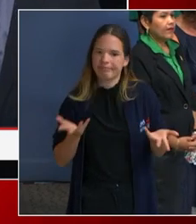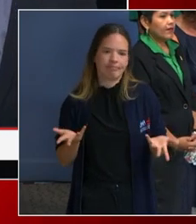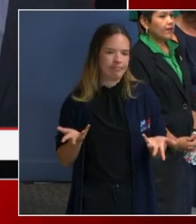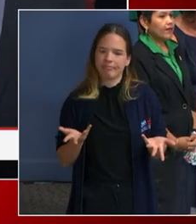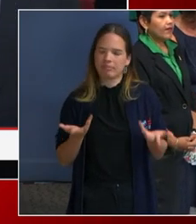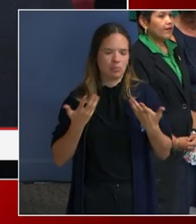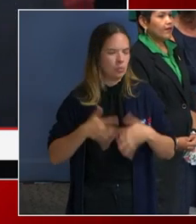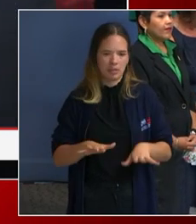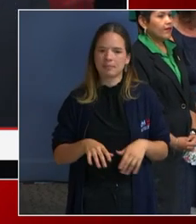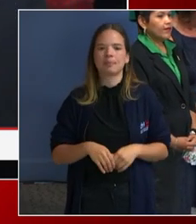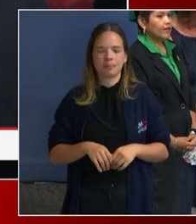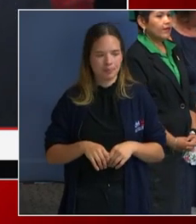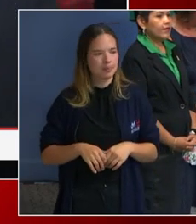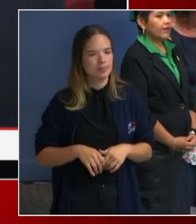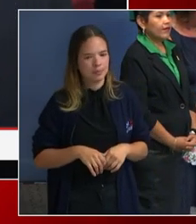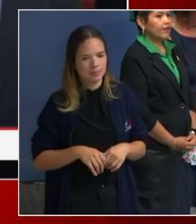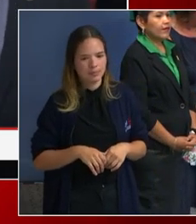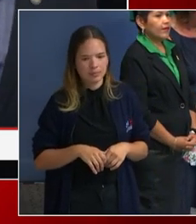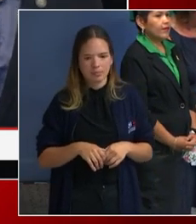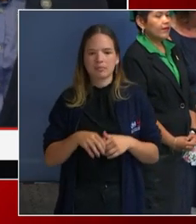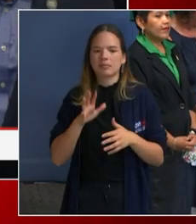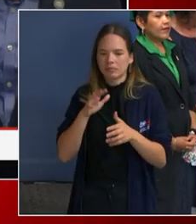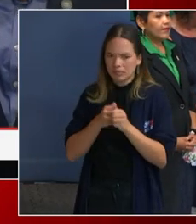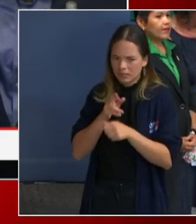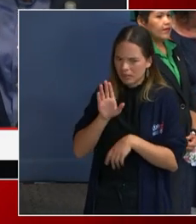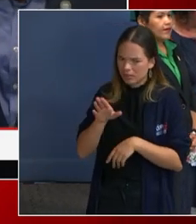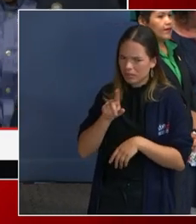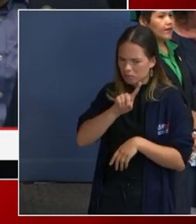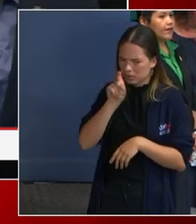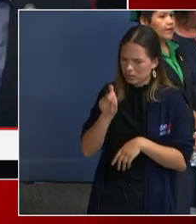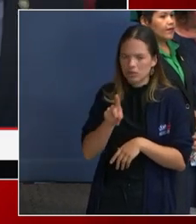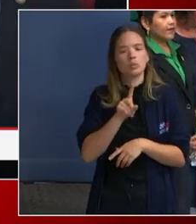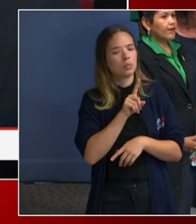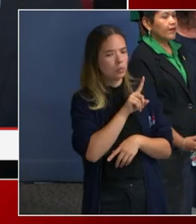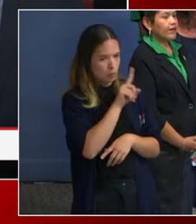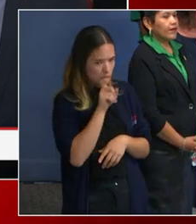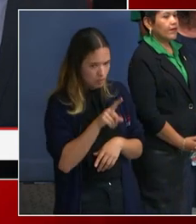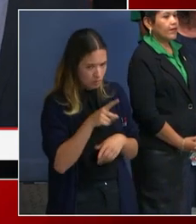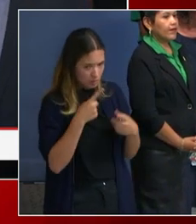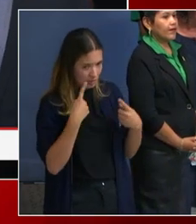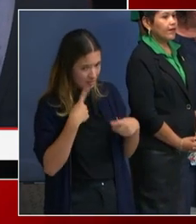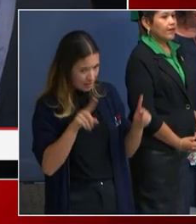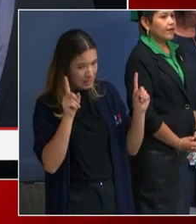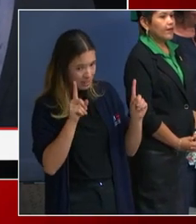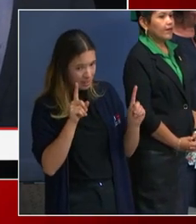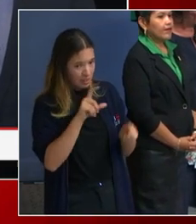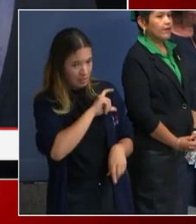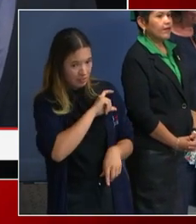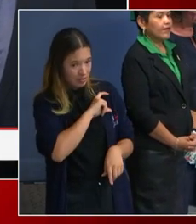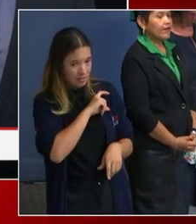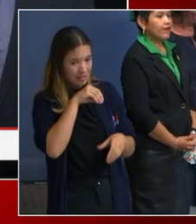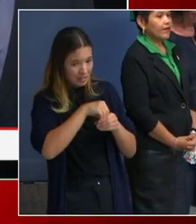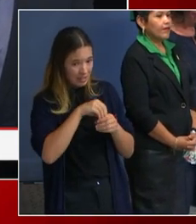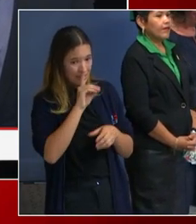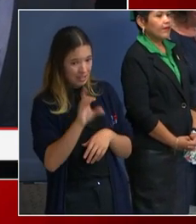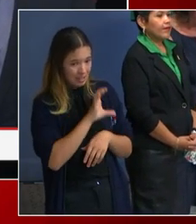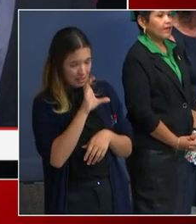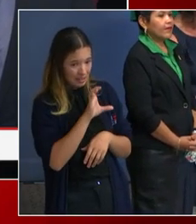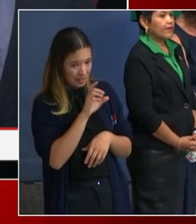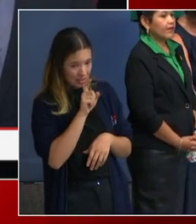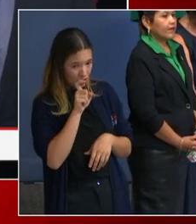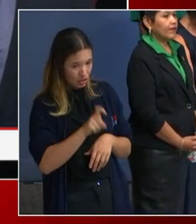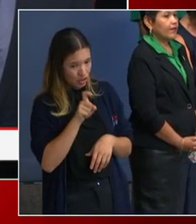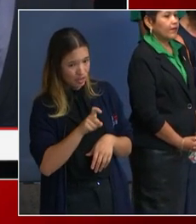Just a follow-up though, do you think that it's effective that police in the District of Columbia should be actively patrolling